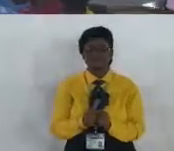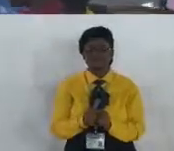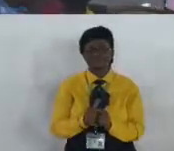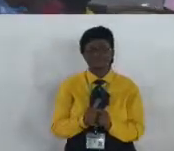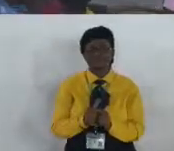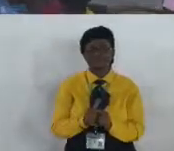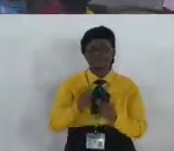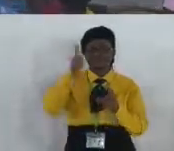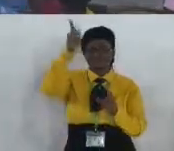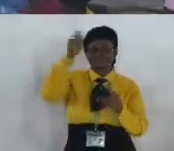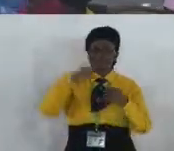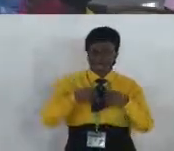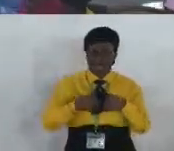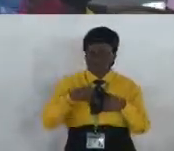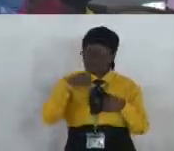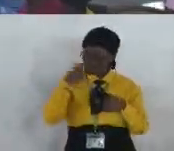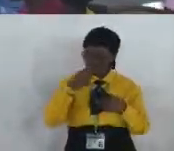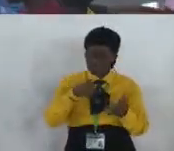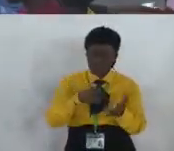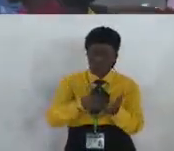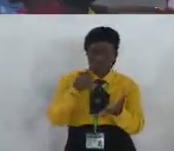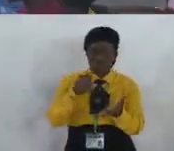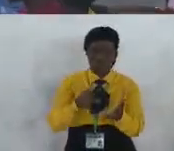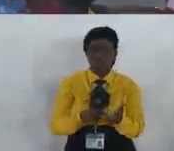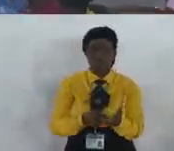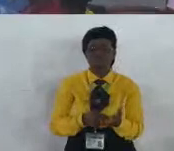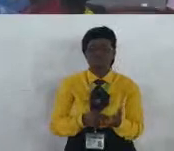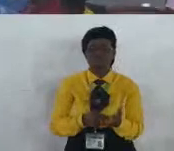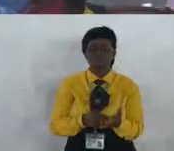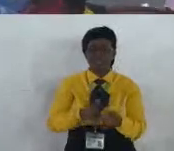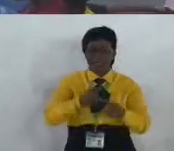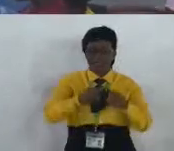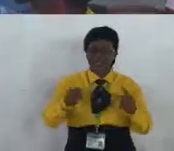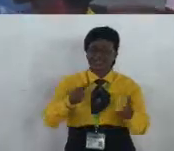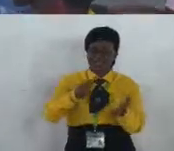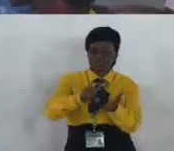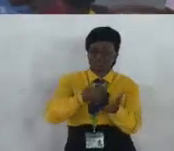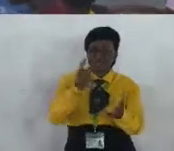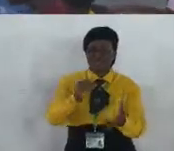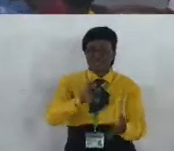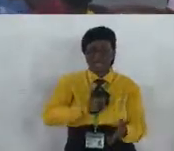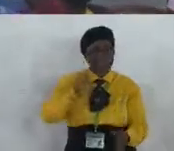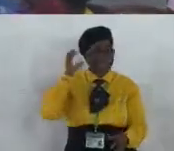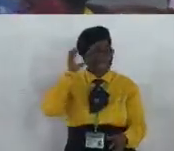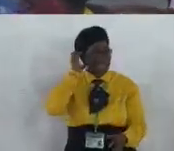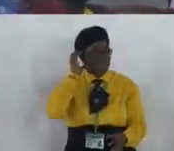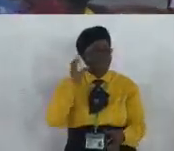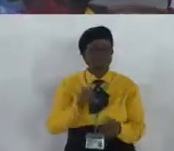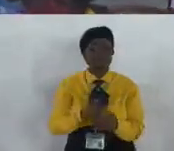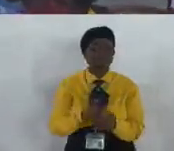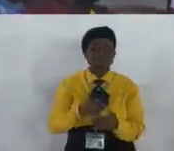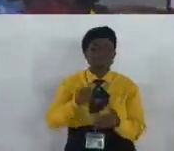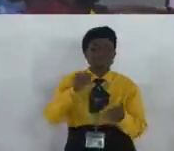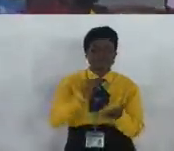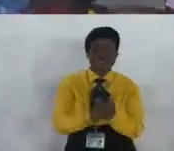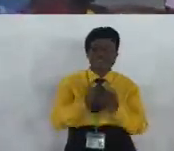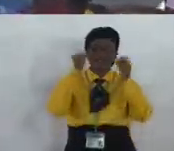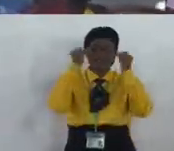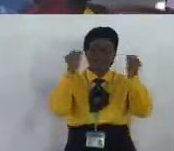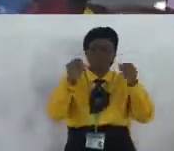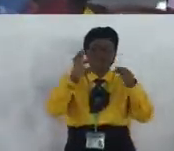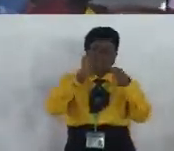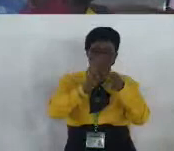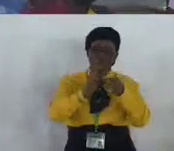You have spoken once, but twice have I heard. The power belongs to